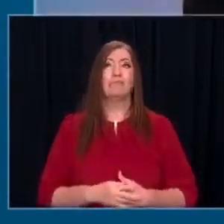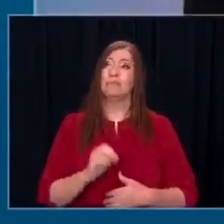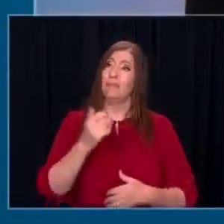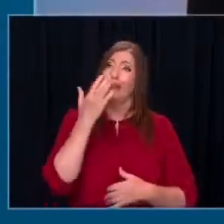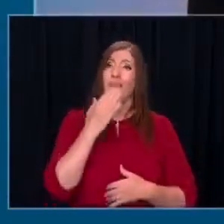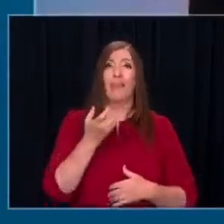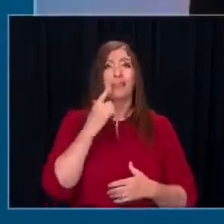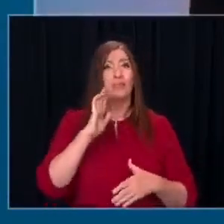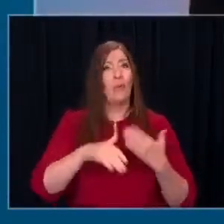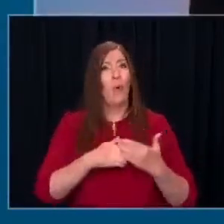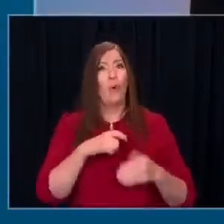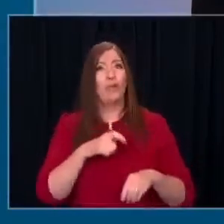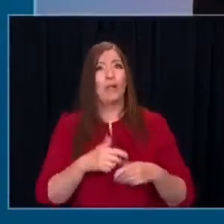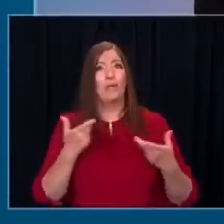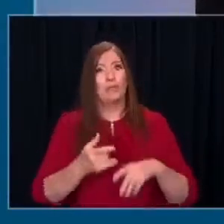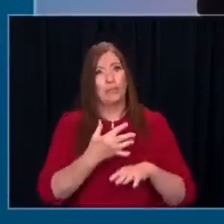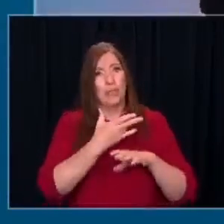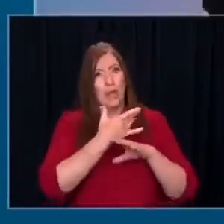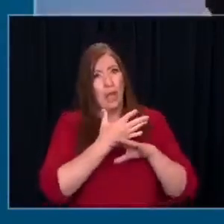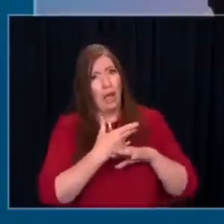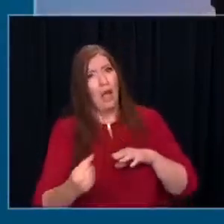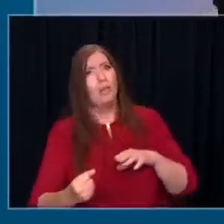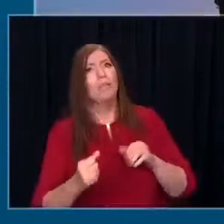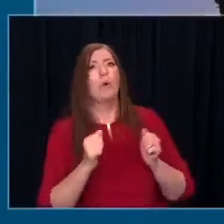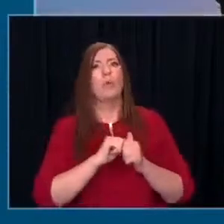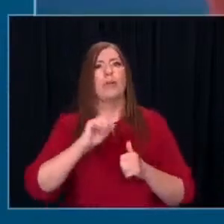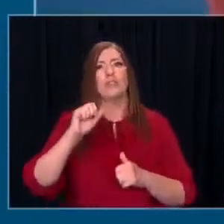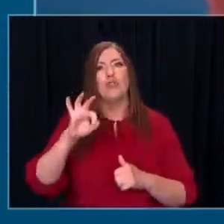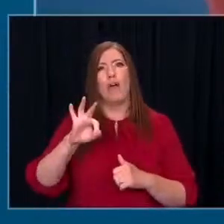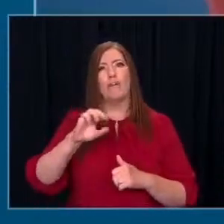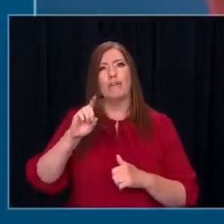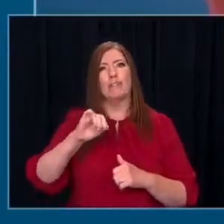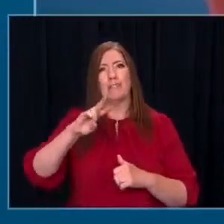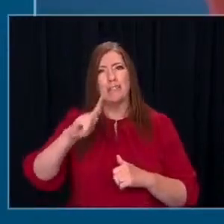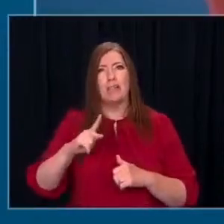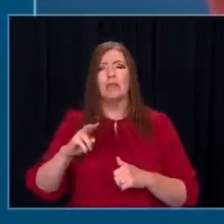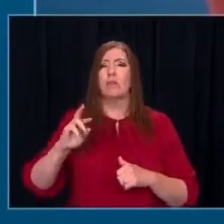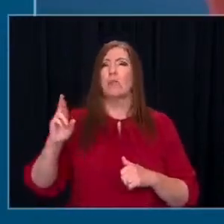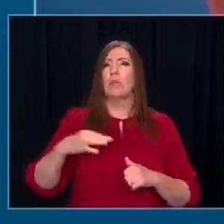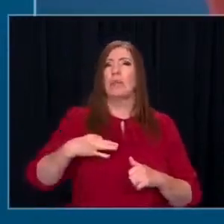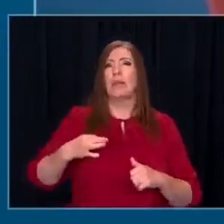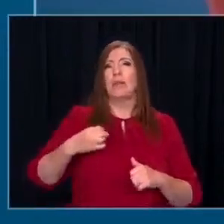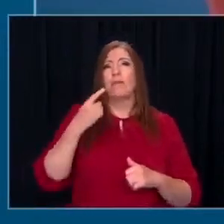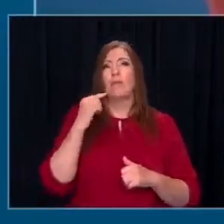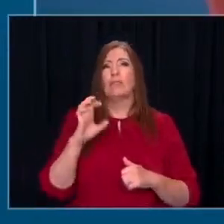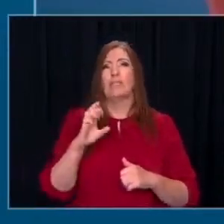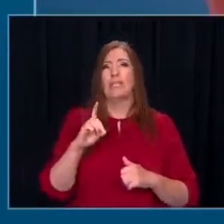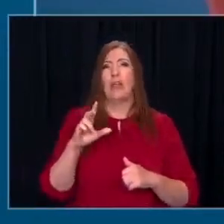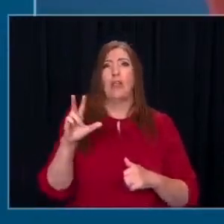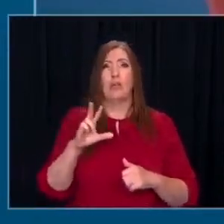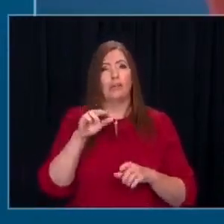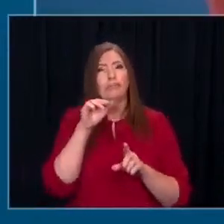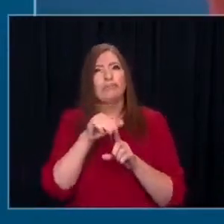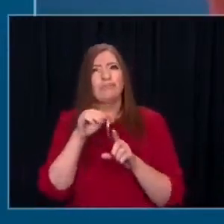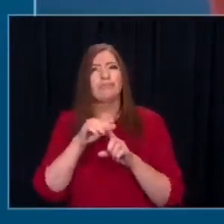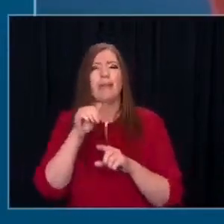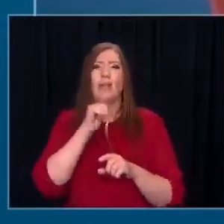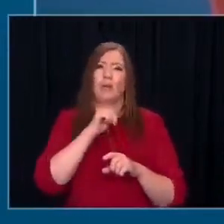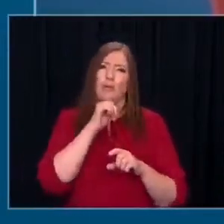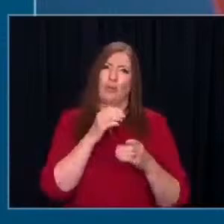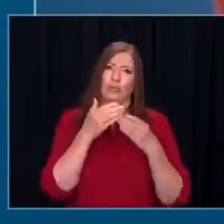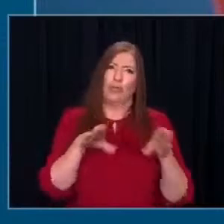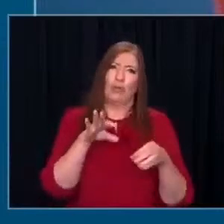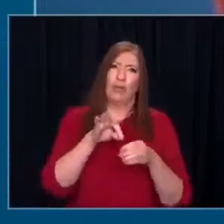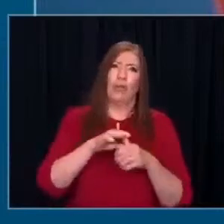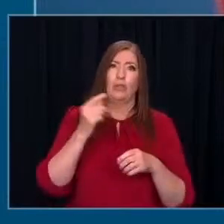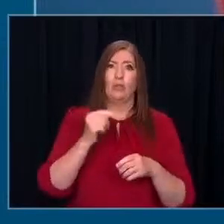for that's all the time we have for our conversation with Jeff Zink, Republican candidate for Congressional District 3. As a reminder, Arizona's general election is on